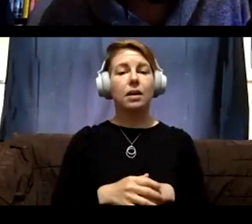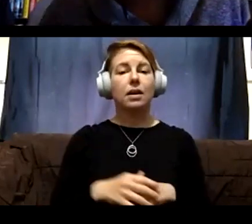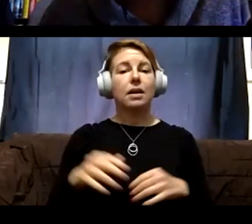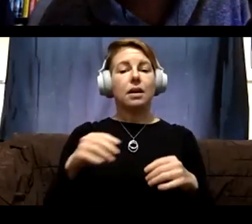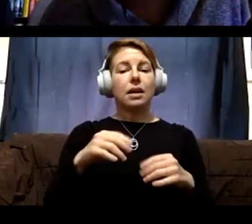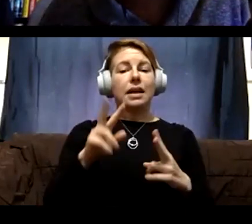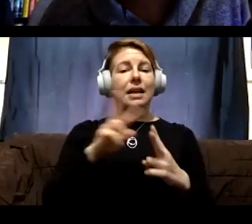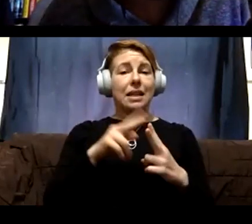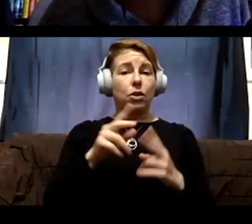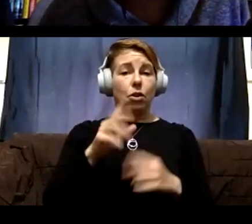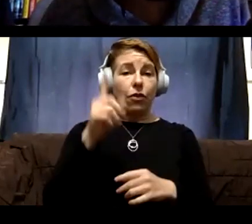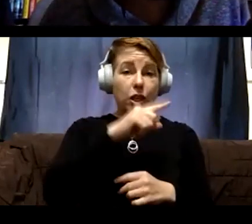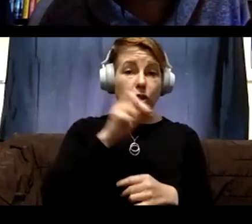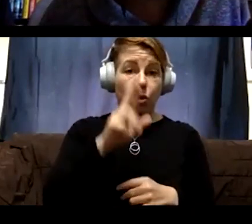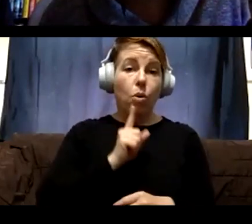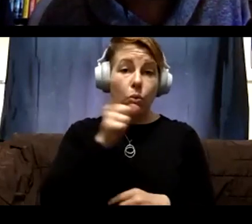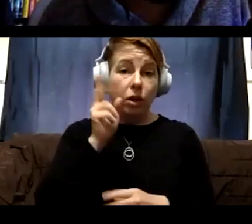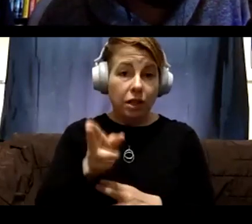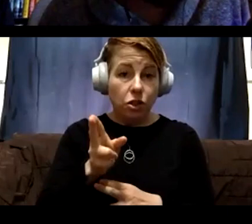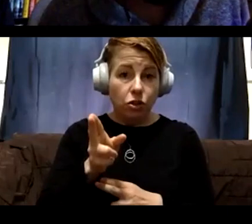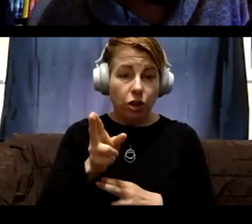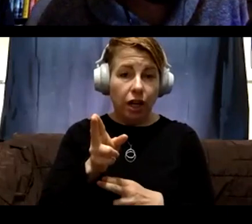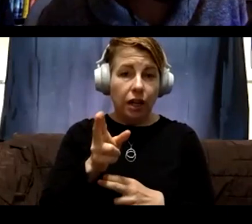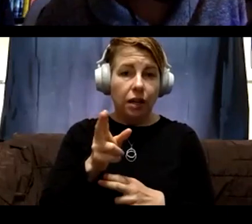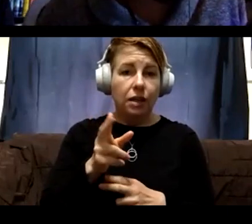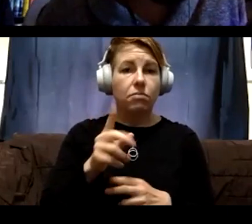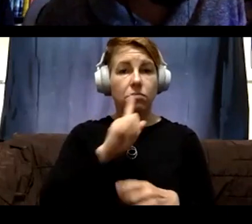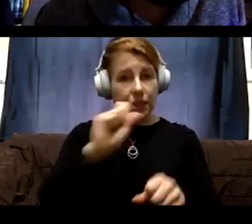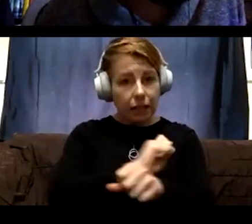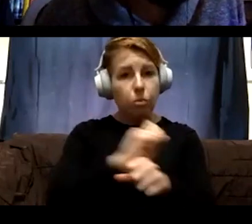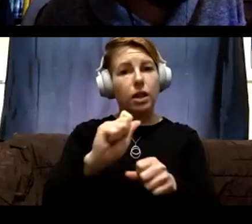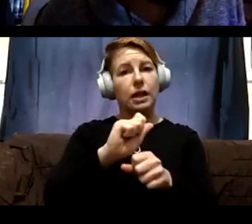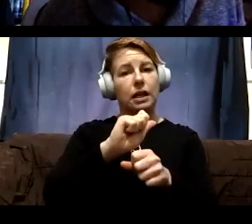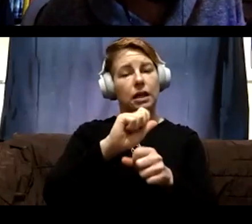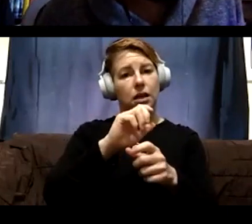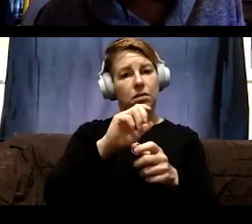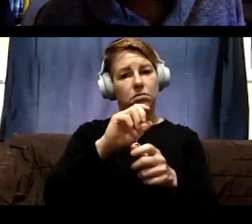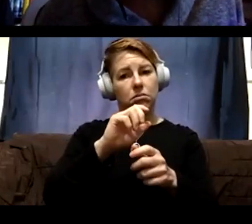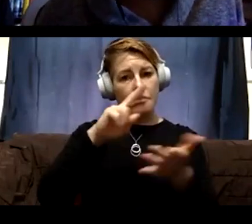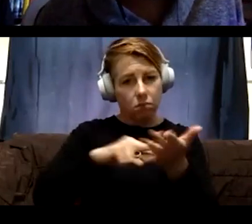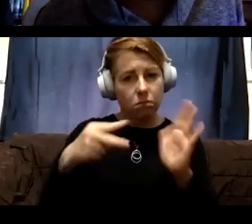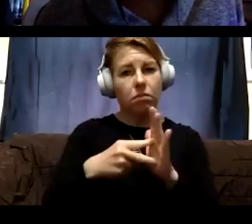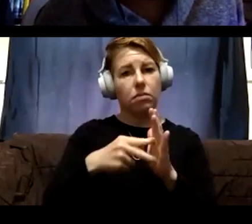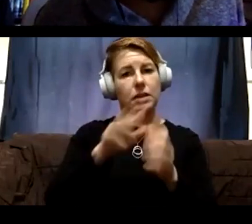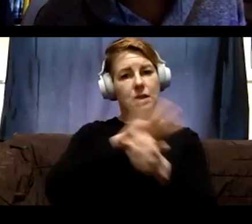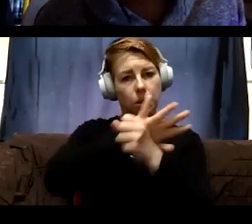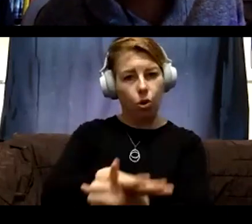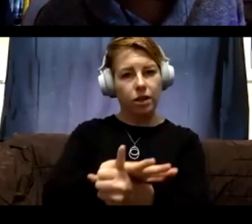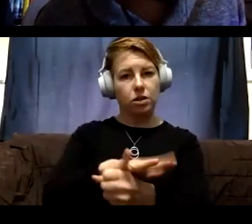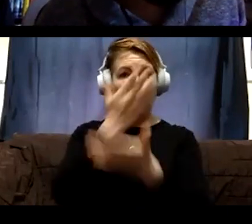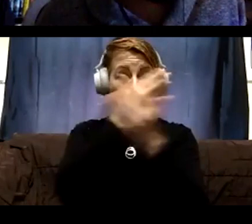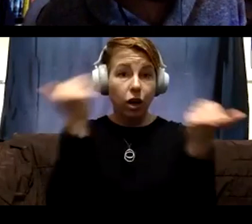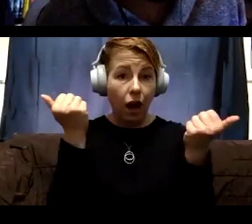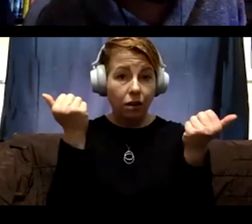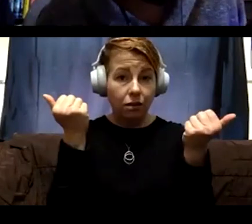is claimed to have been deliberately suppressed, forgotten, or ignored by established scholars." That's what I think